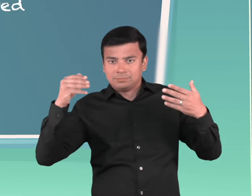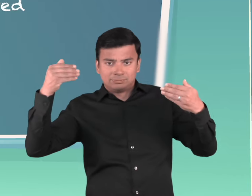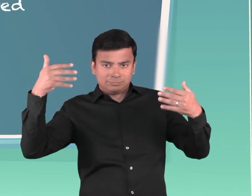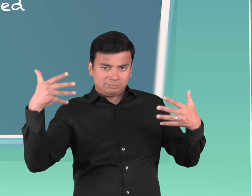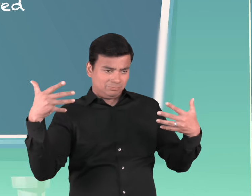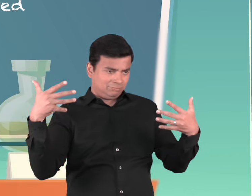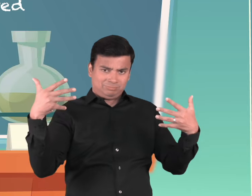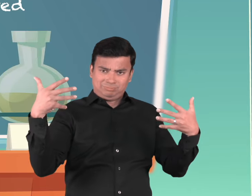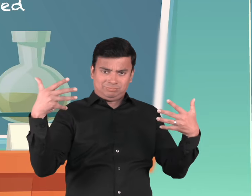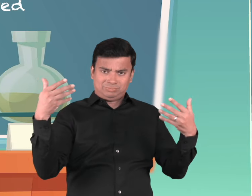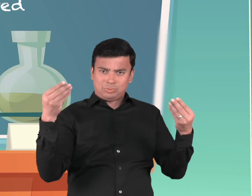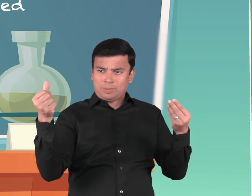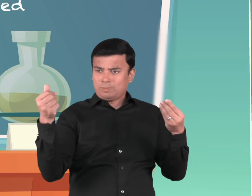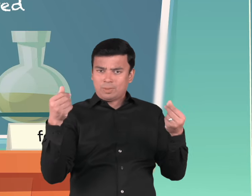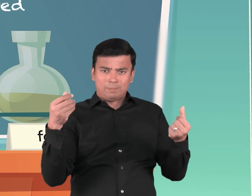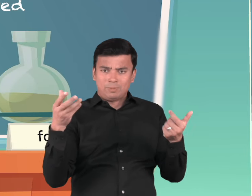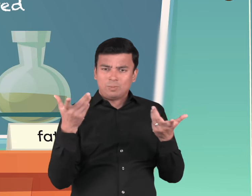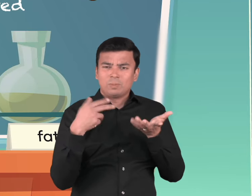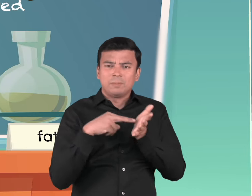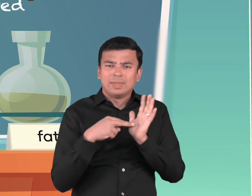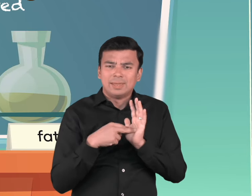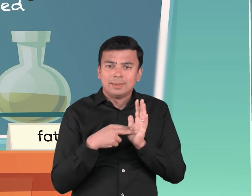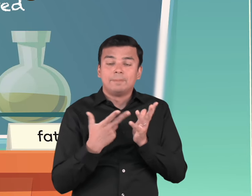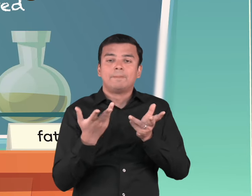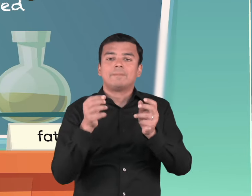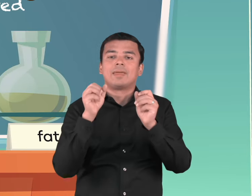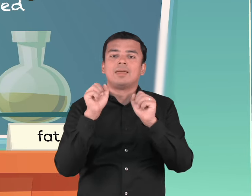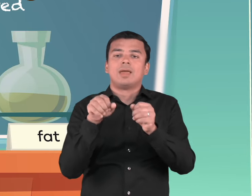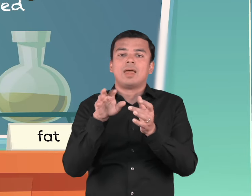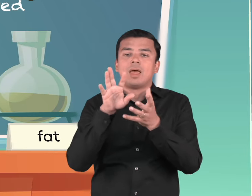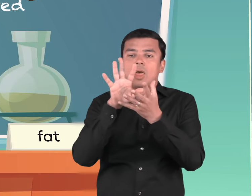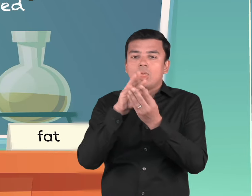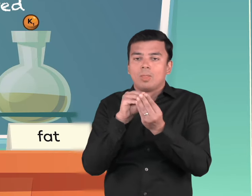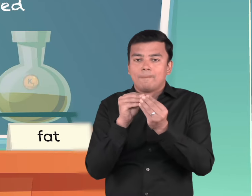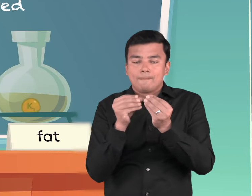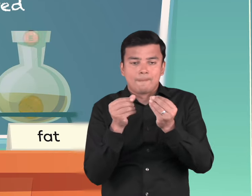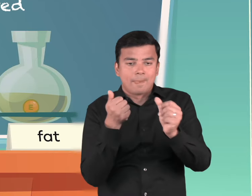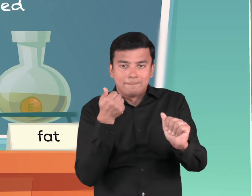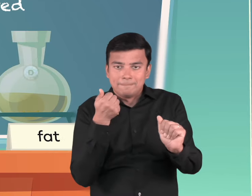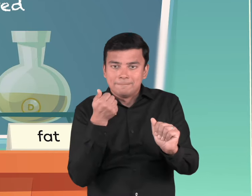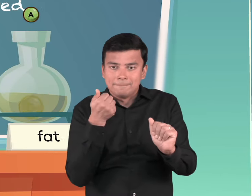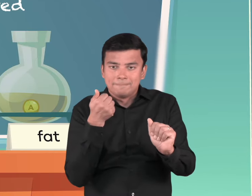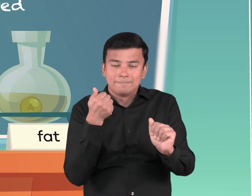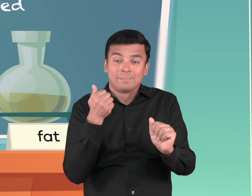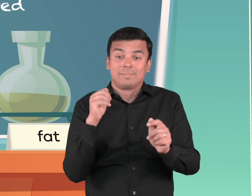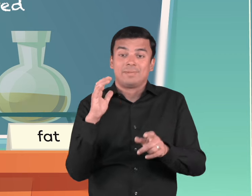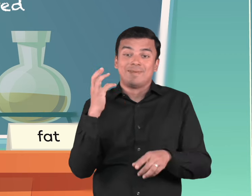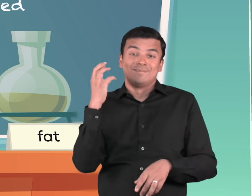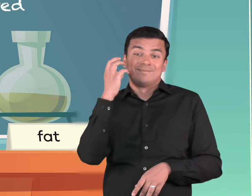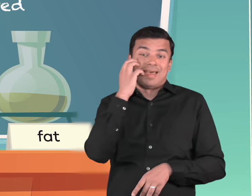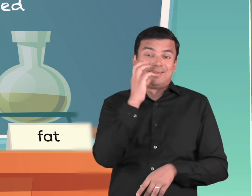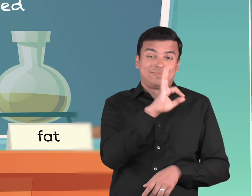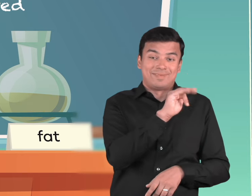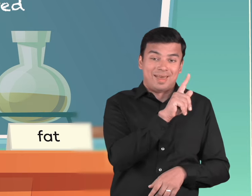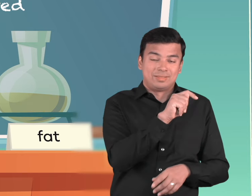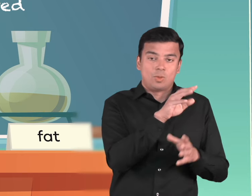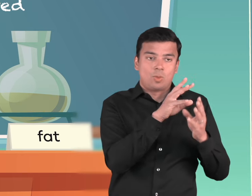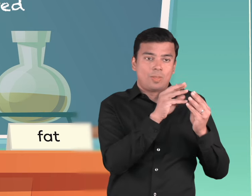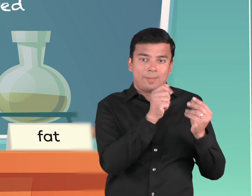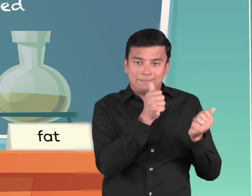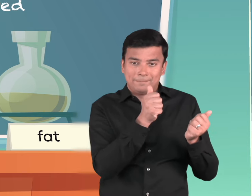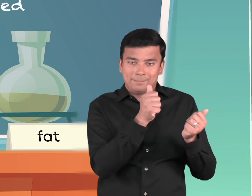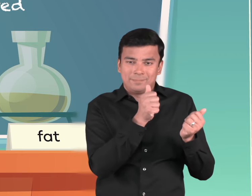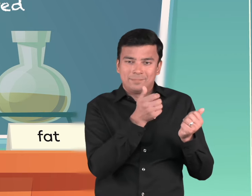soluble means able to be dissolved so vitamins that are fat soluble dissolve best in